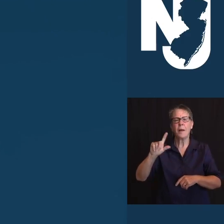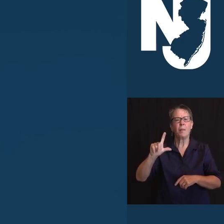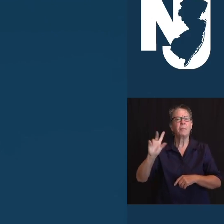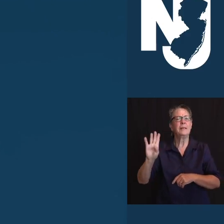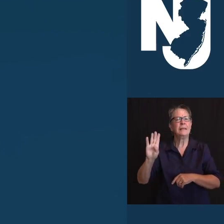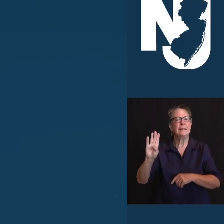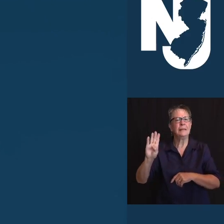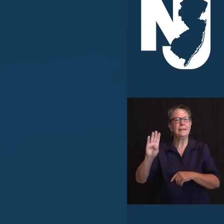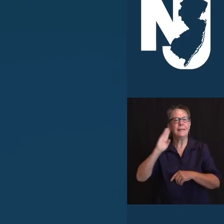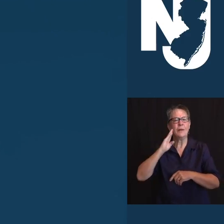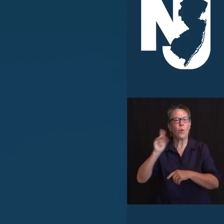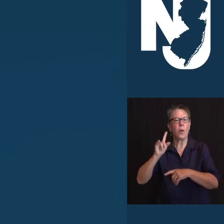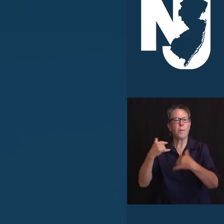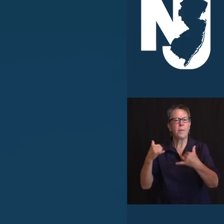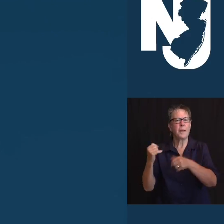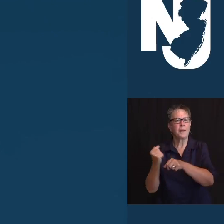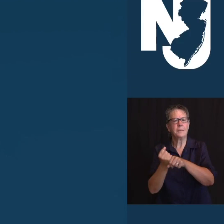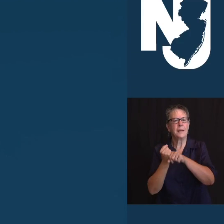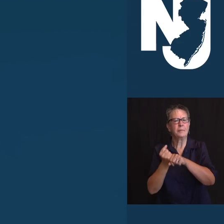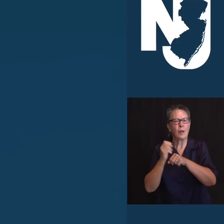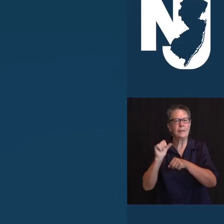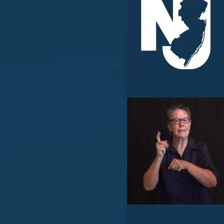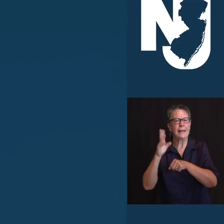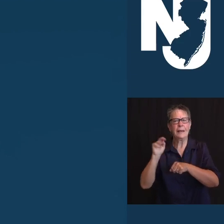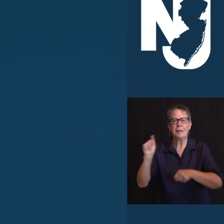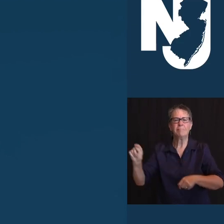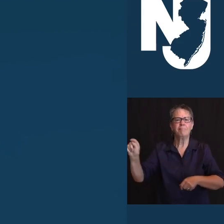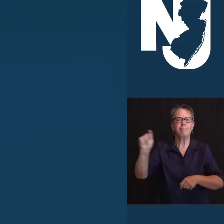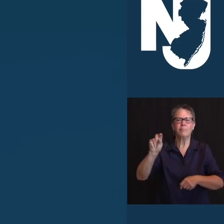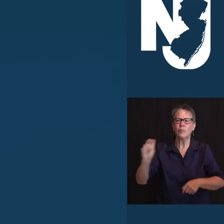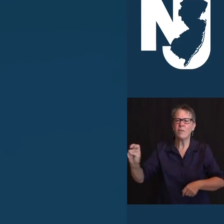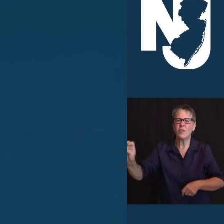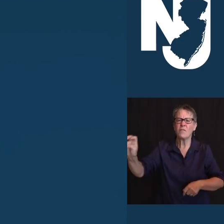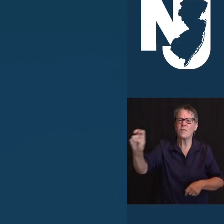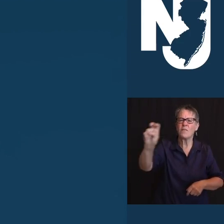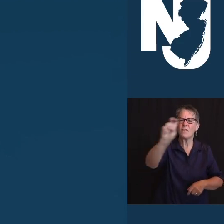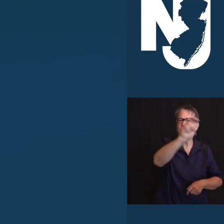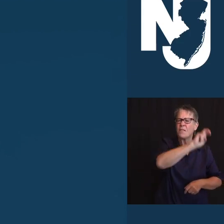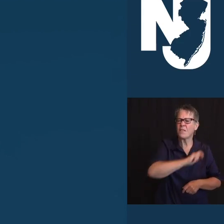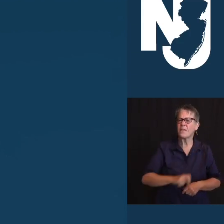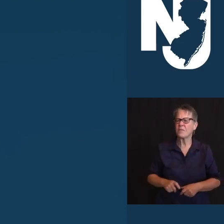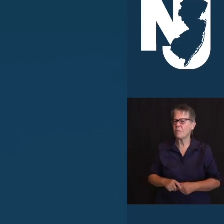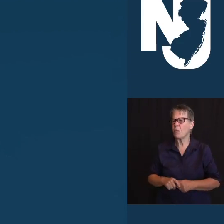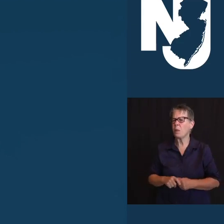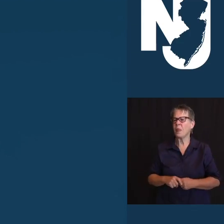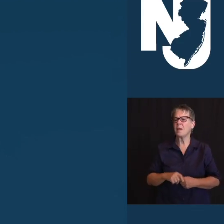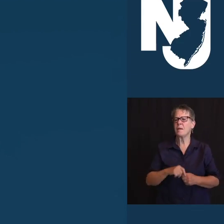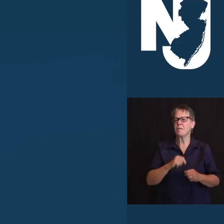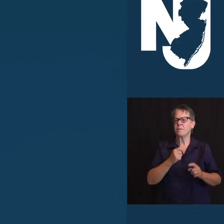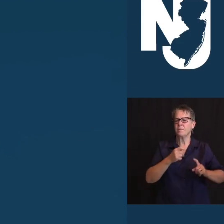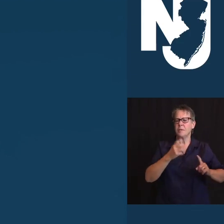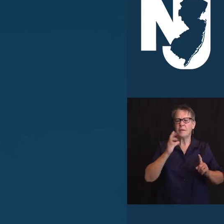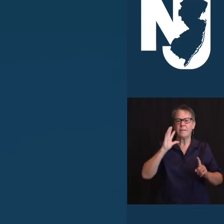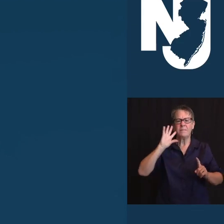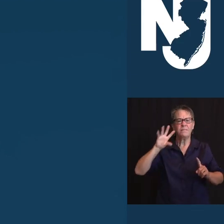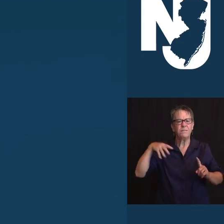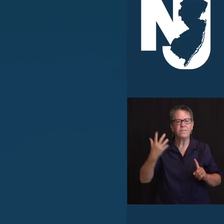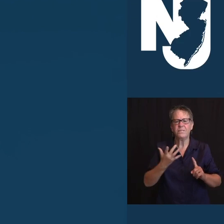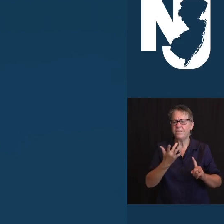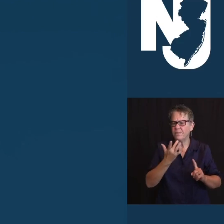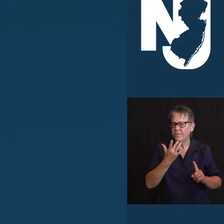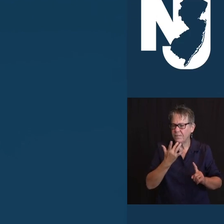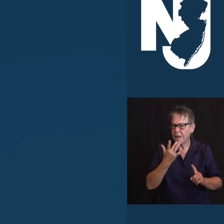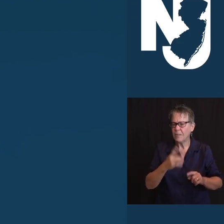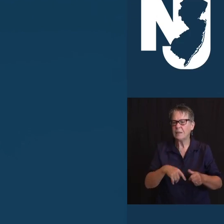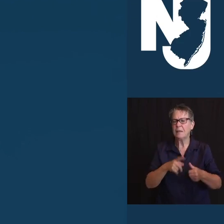but it's a good one: Cincinnati and Yankee Stadium. Harold also found joy sitting in the stands